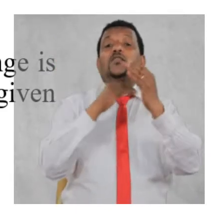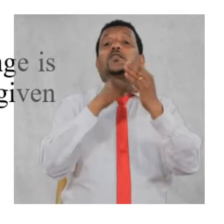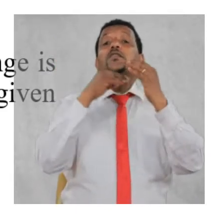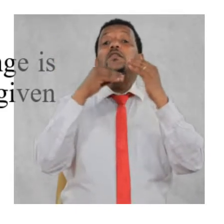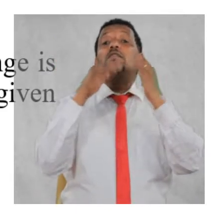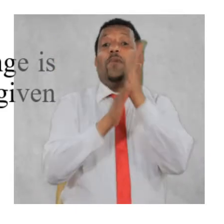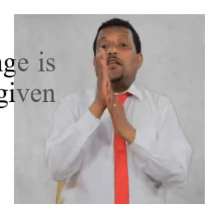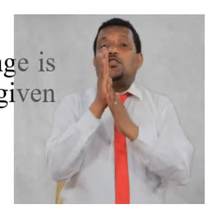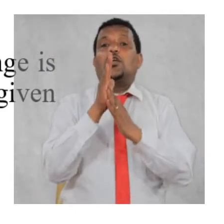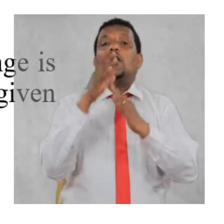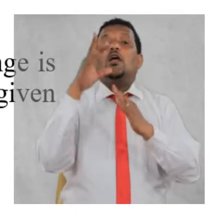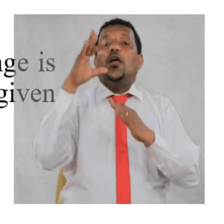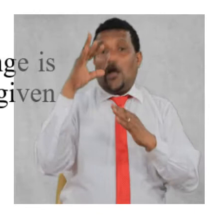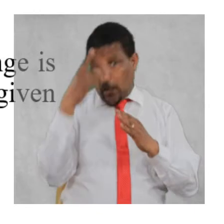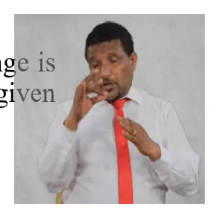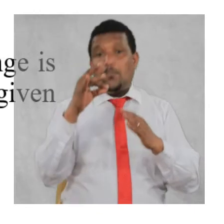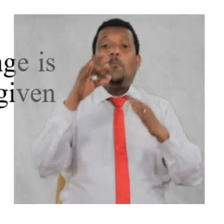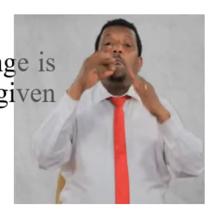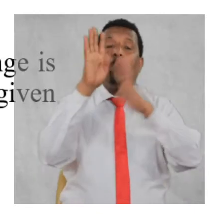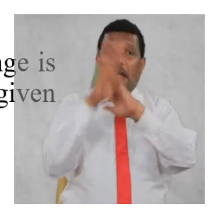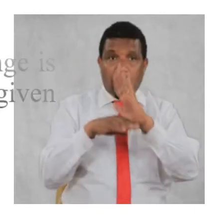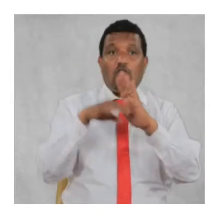4p. Now,